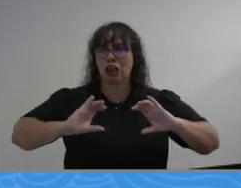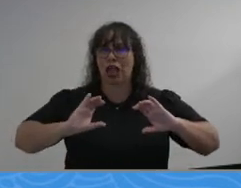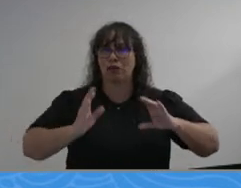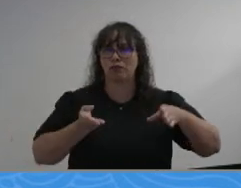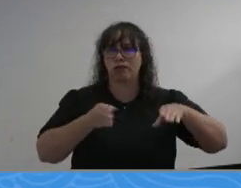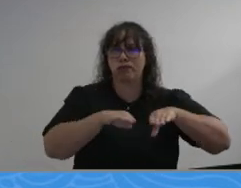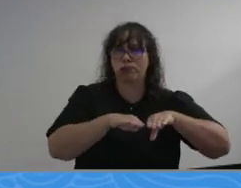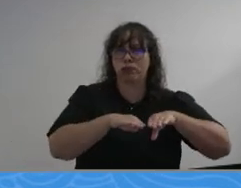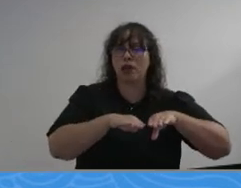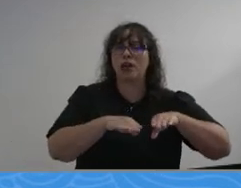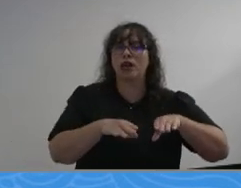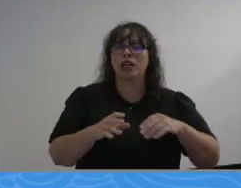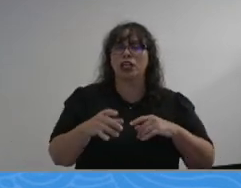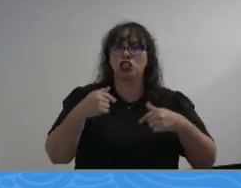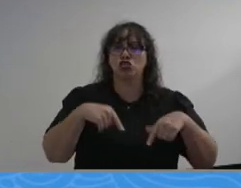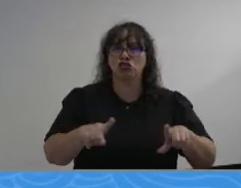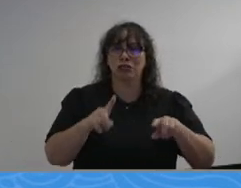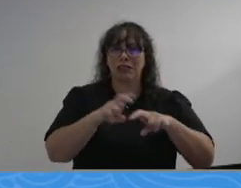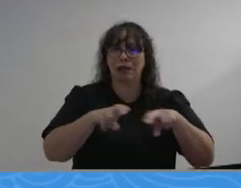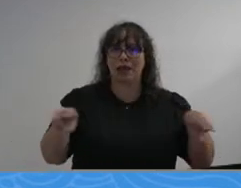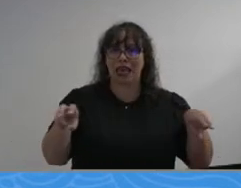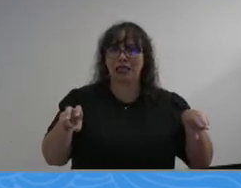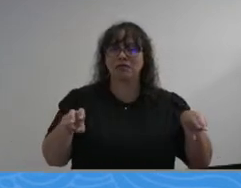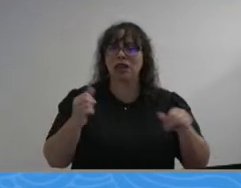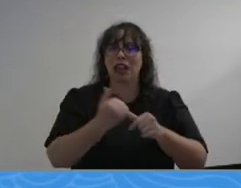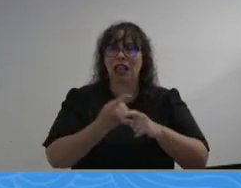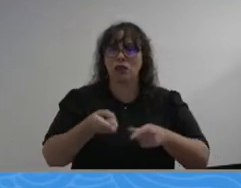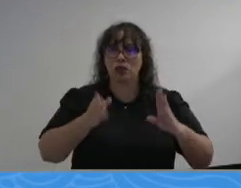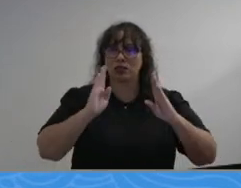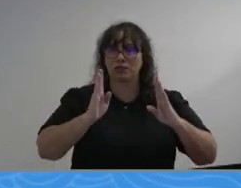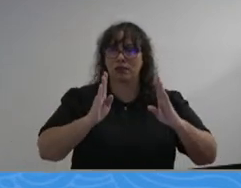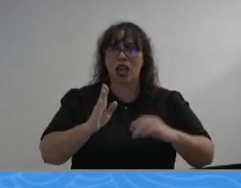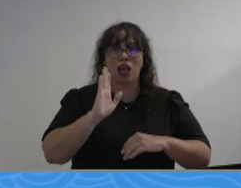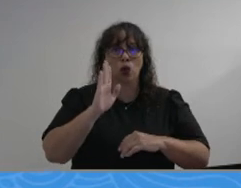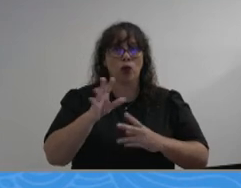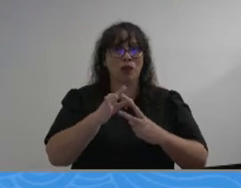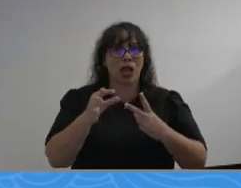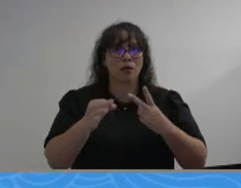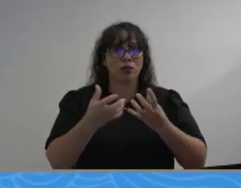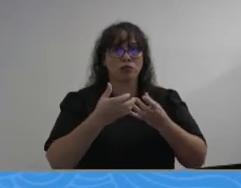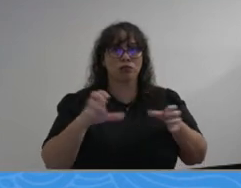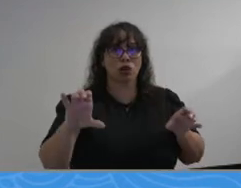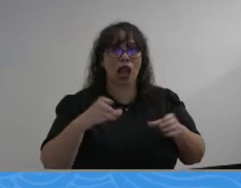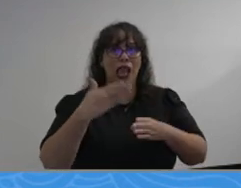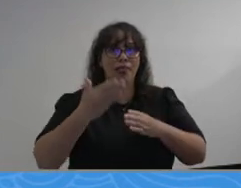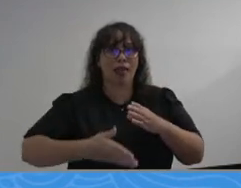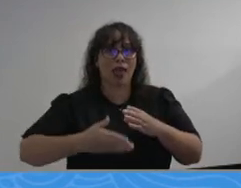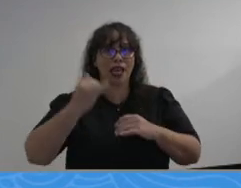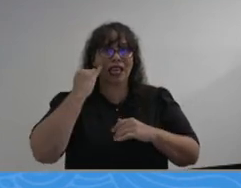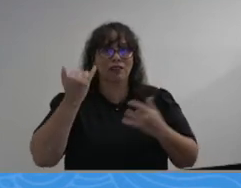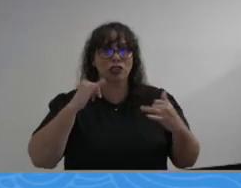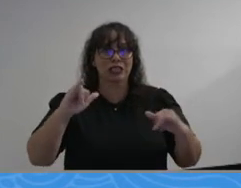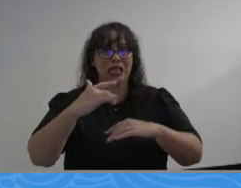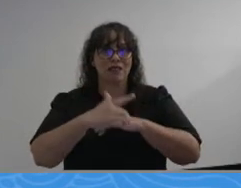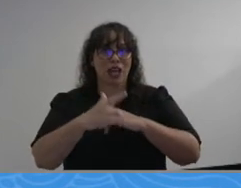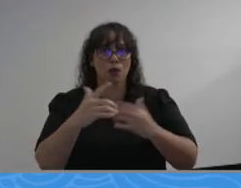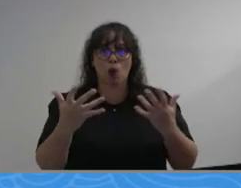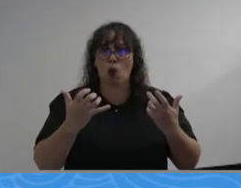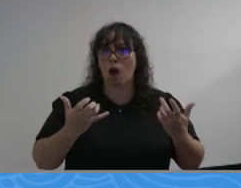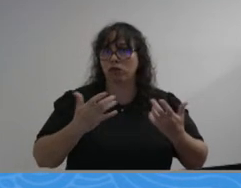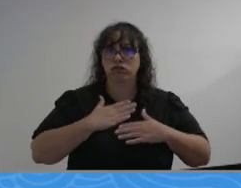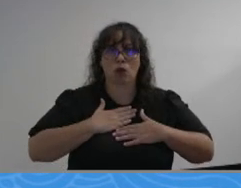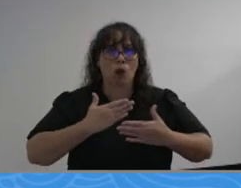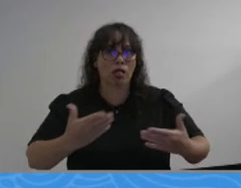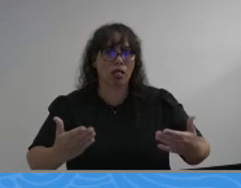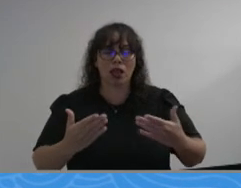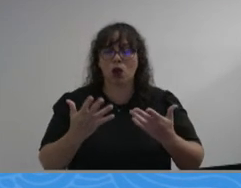panelists just to make sure we have everyone's attention. There will be a breakout, optional breakout sessions at the end if you all are still available and willing. We'd